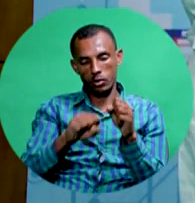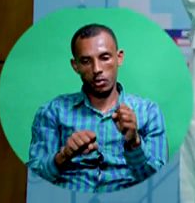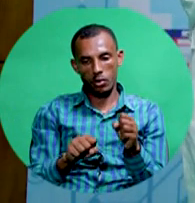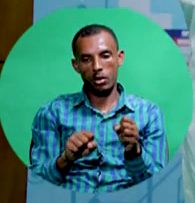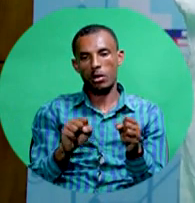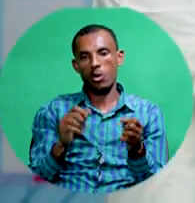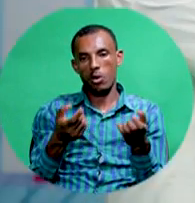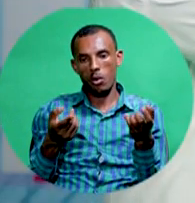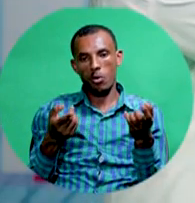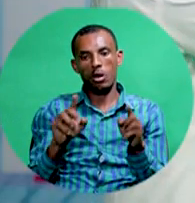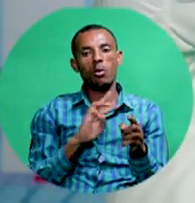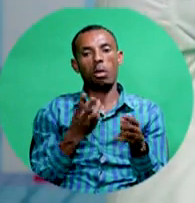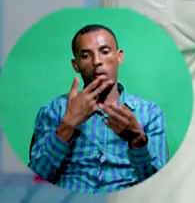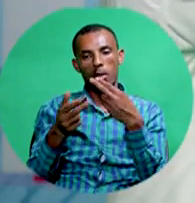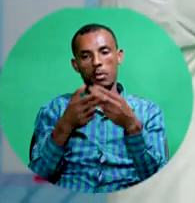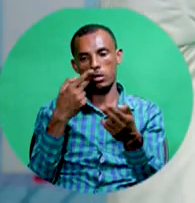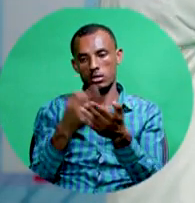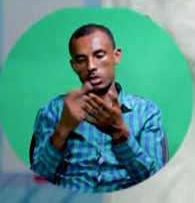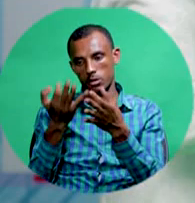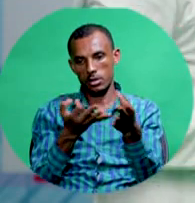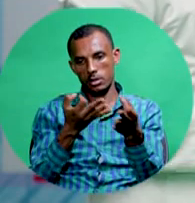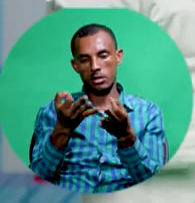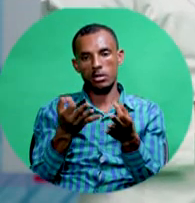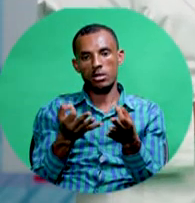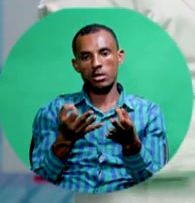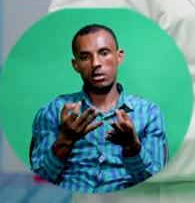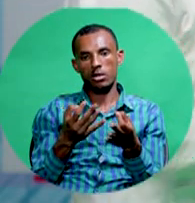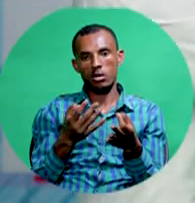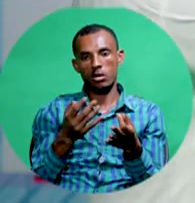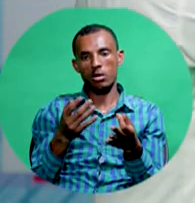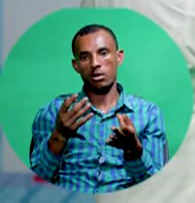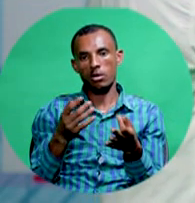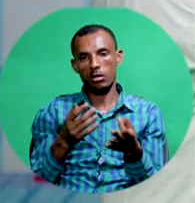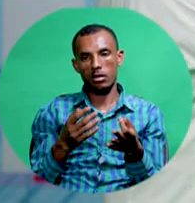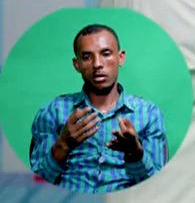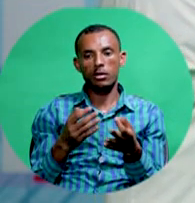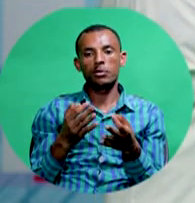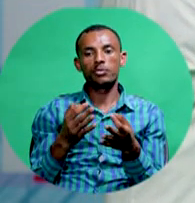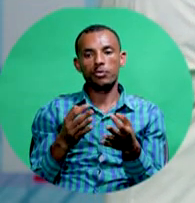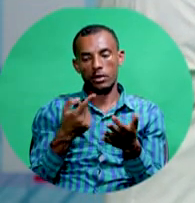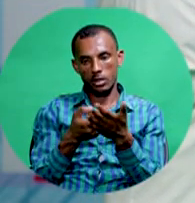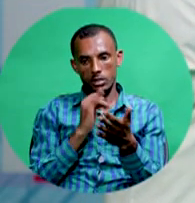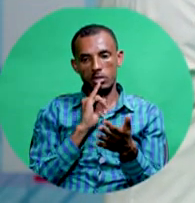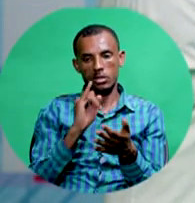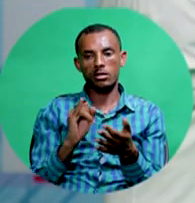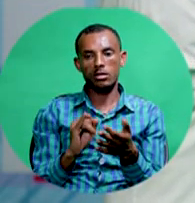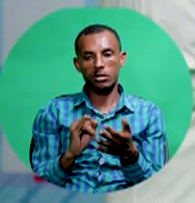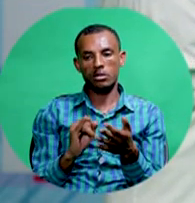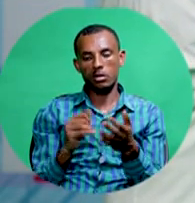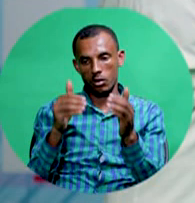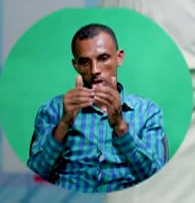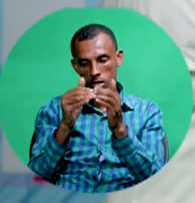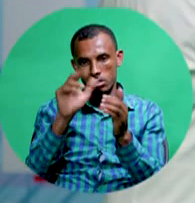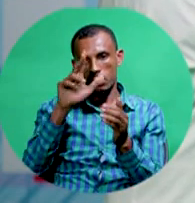you multiply these two expressions, since they have the same base, you add their exponent. So this is equal to